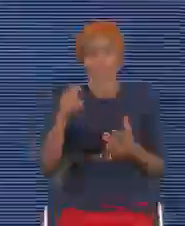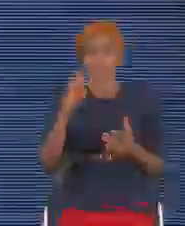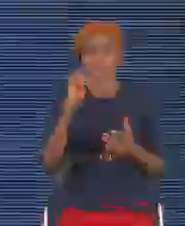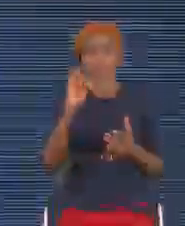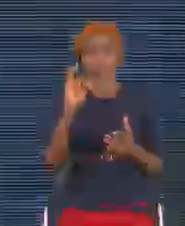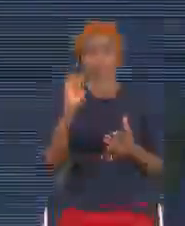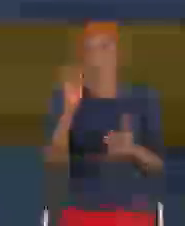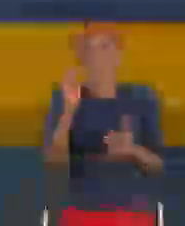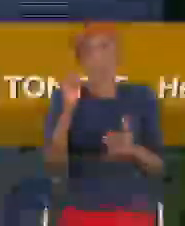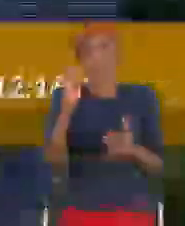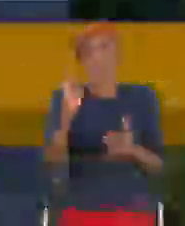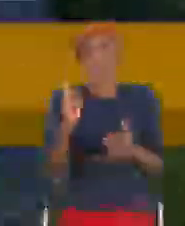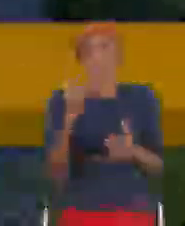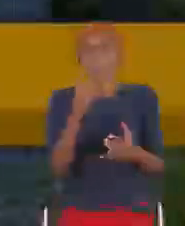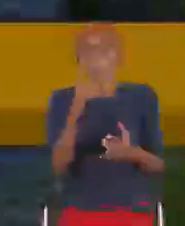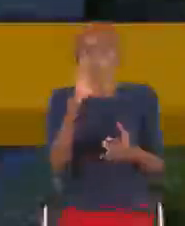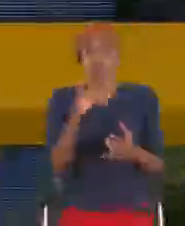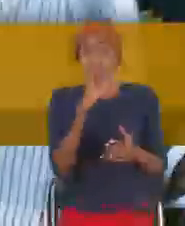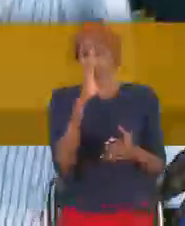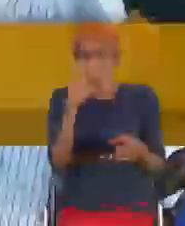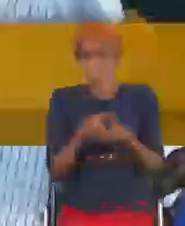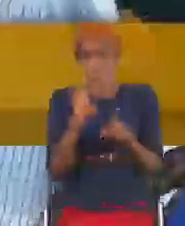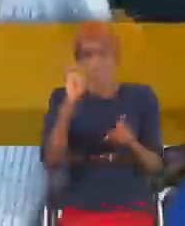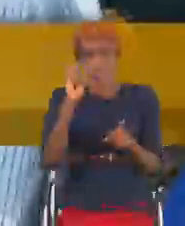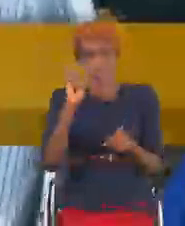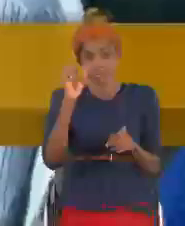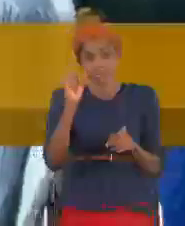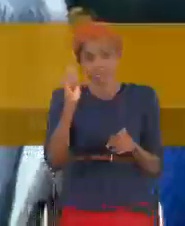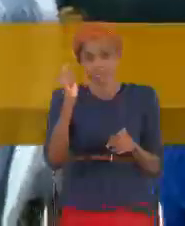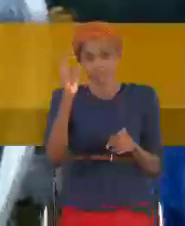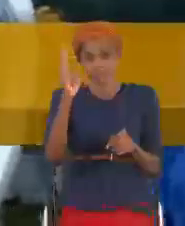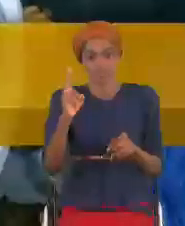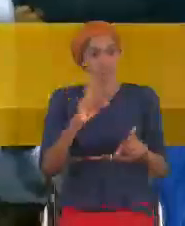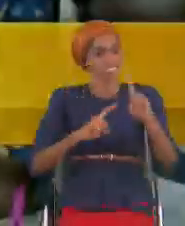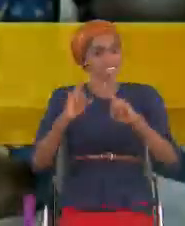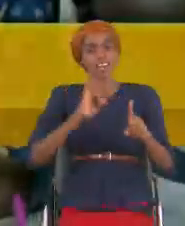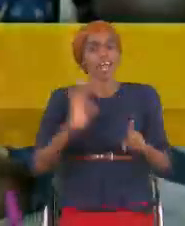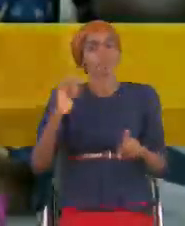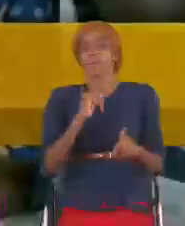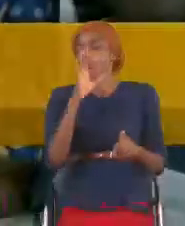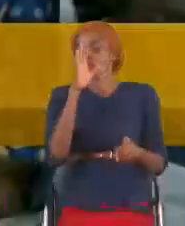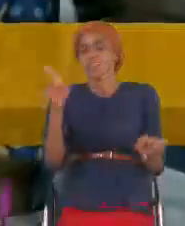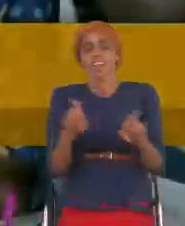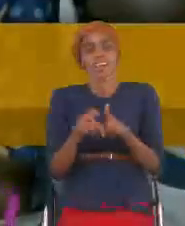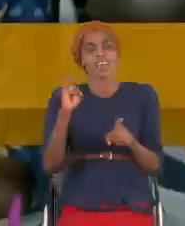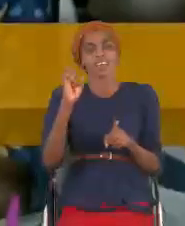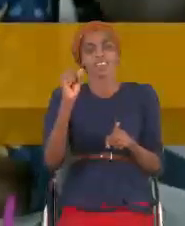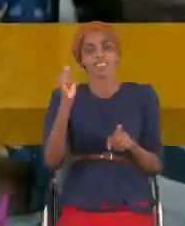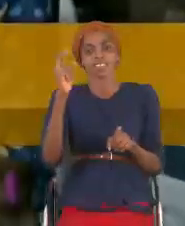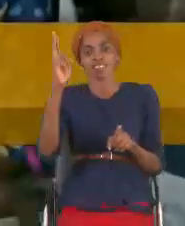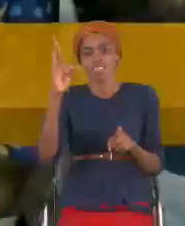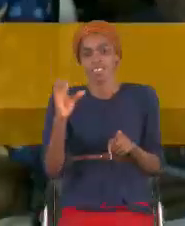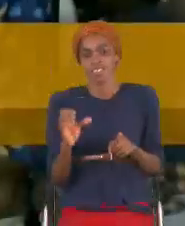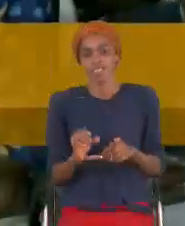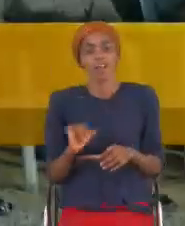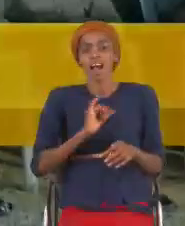Esau. You'll not be like Esau. I will not be like Esau. Say it for yourself. I will